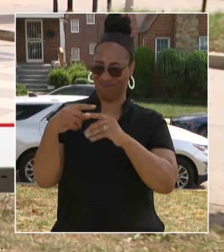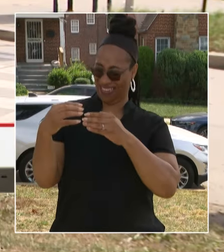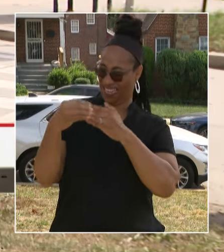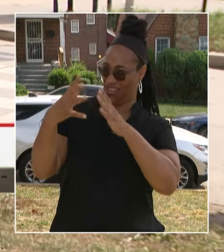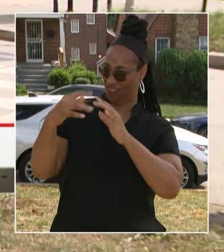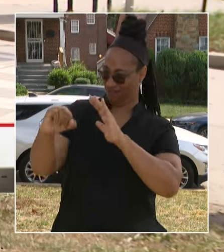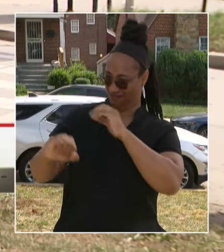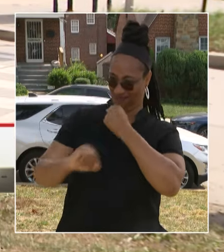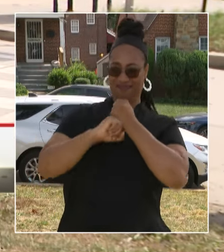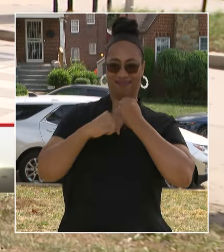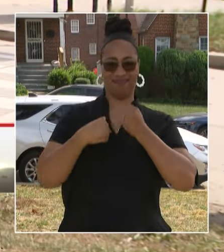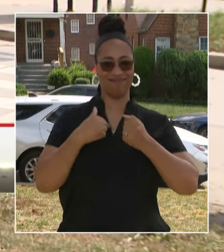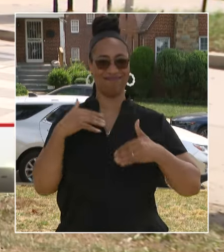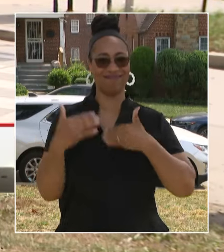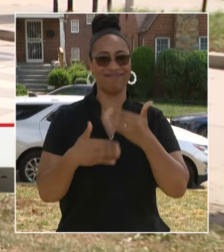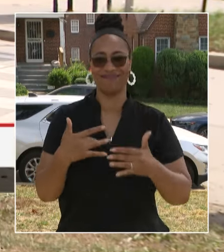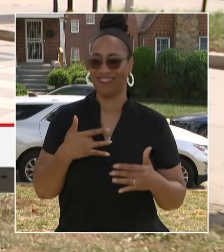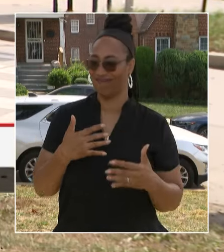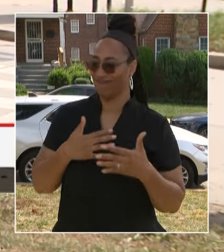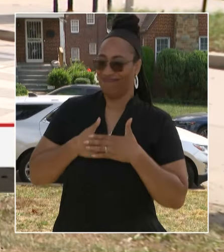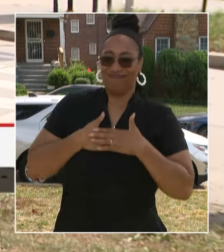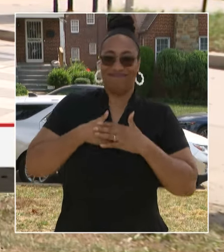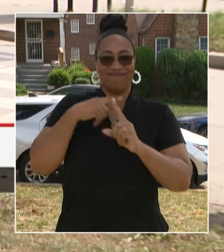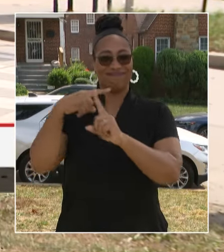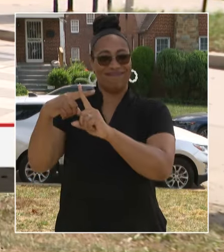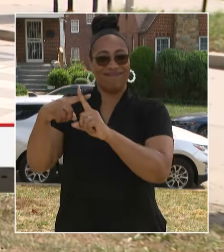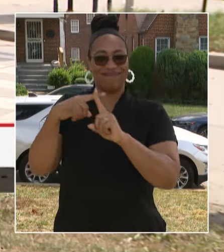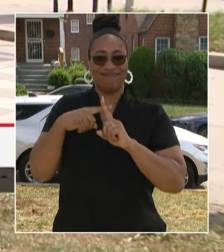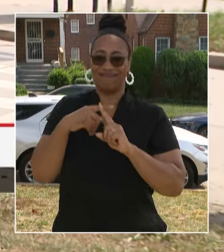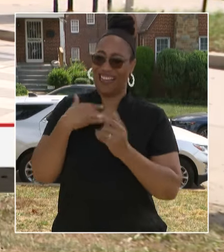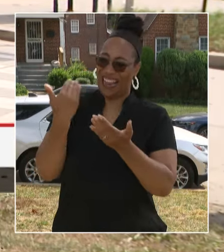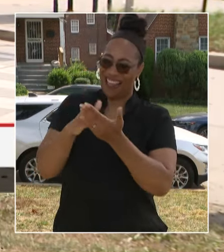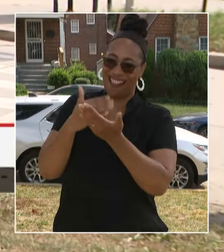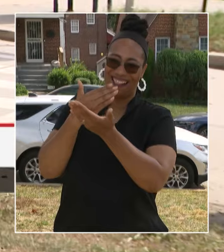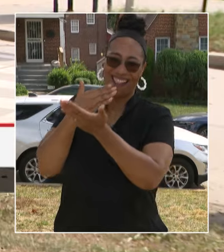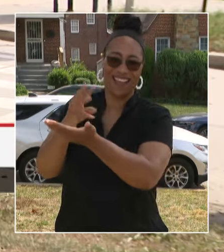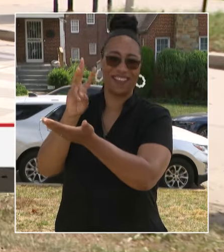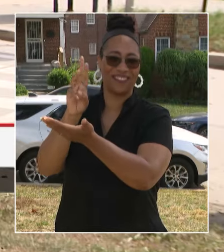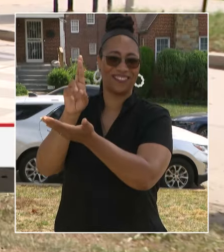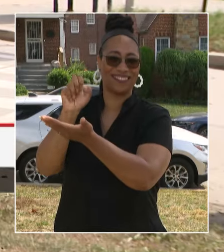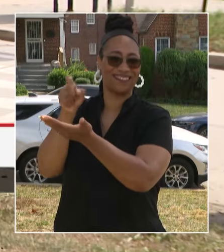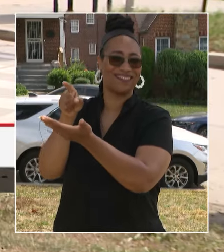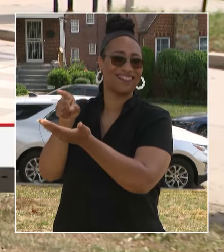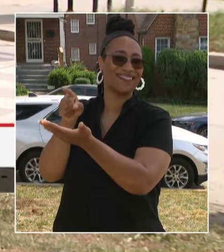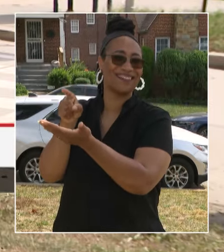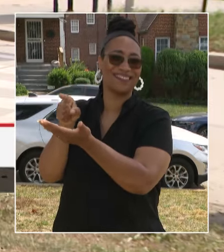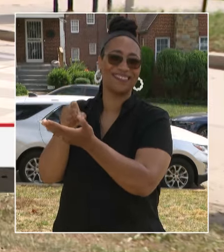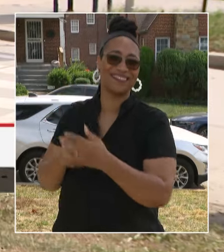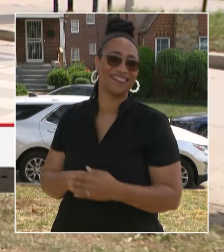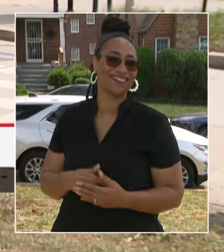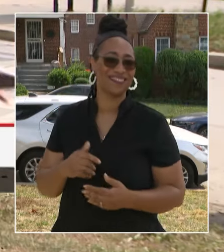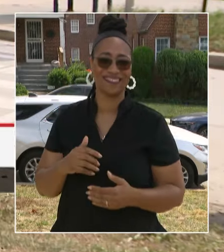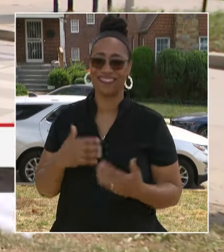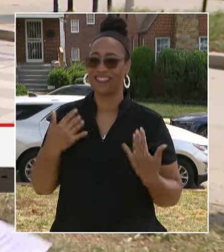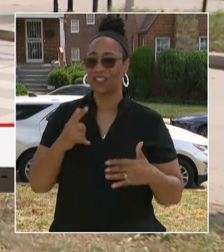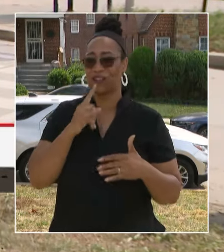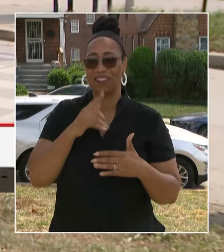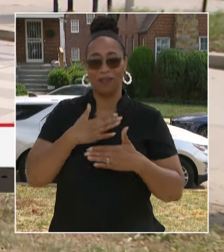Mr. Spaulding. And this is just a small token of our appreciation for what you did for us. Thank you, everybody.